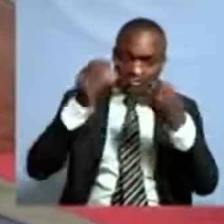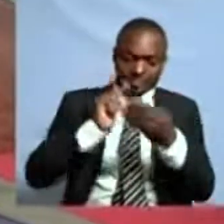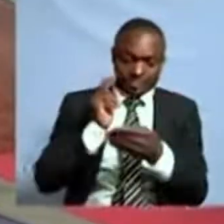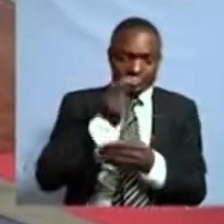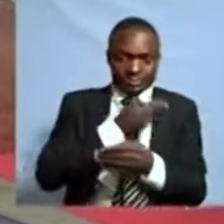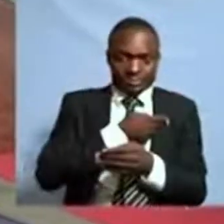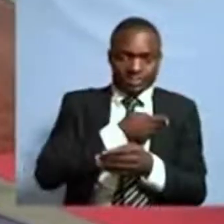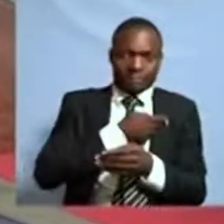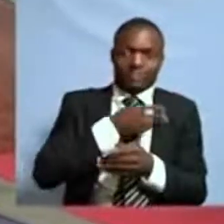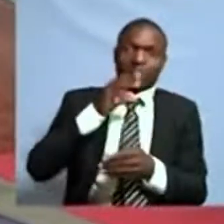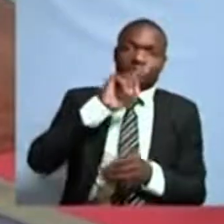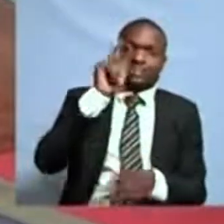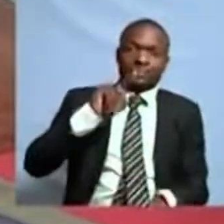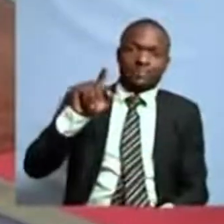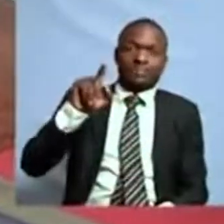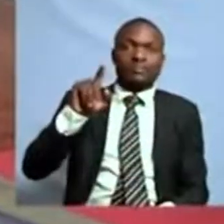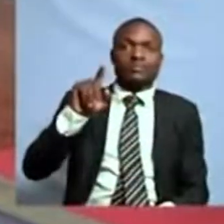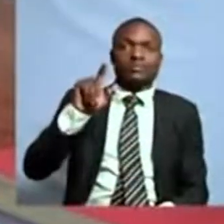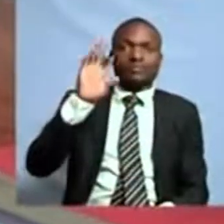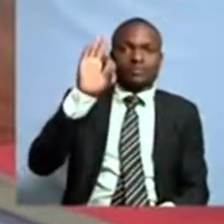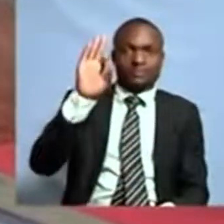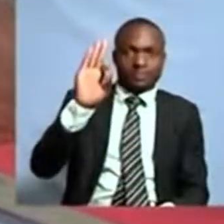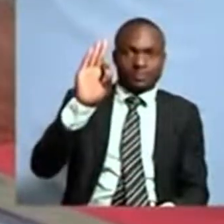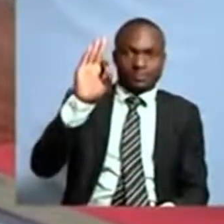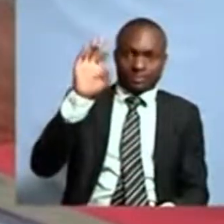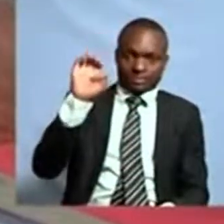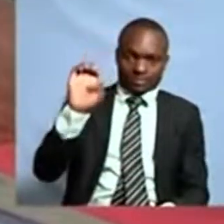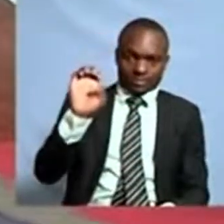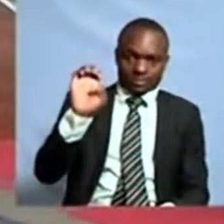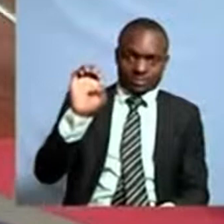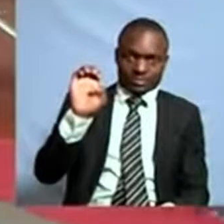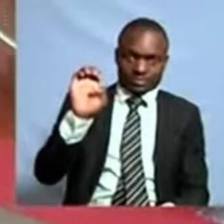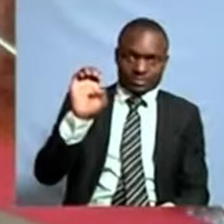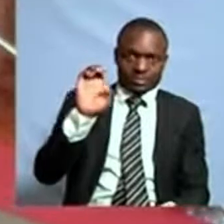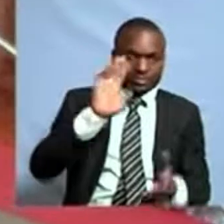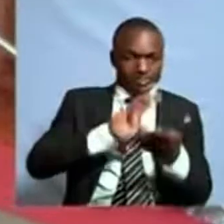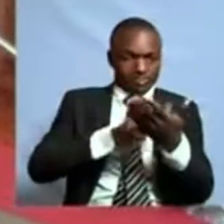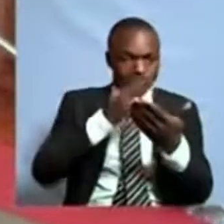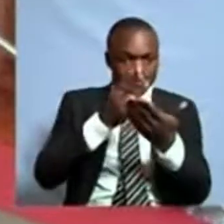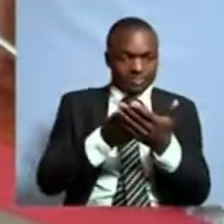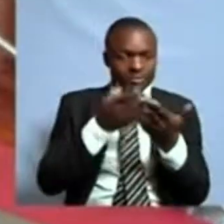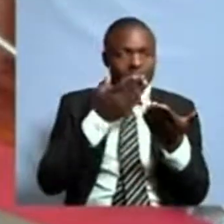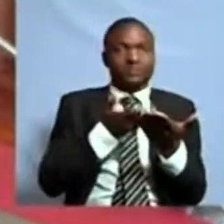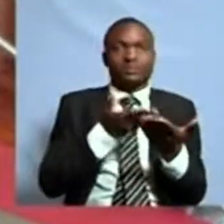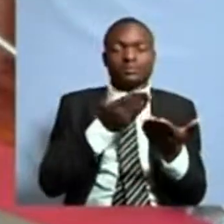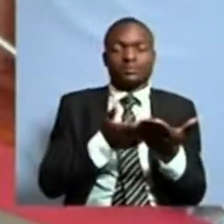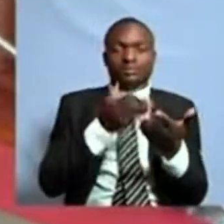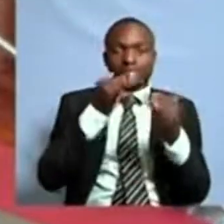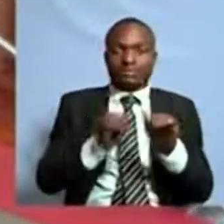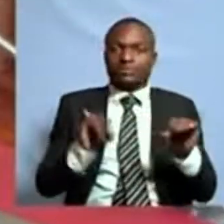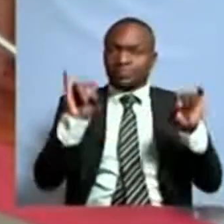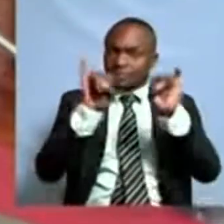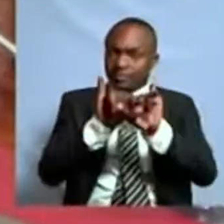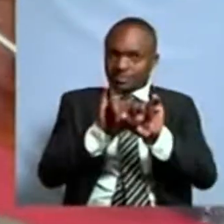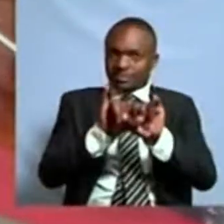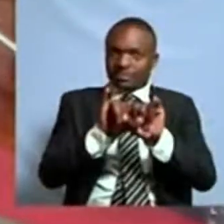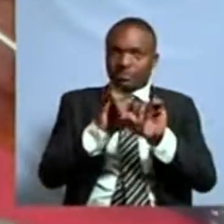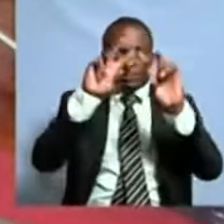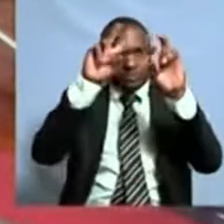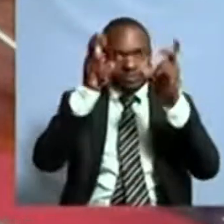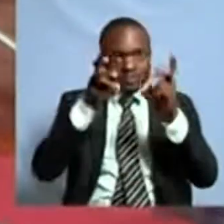Zambia Federation of Employers to actually be witnesses to this very important topic,